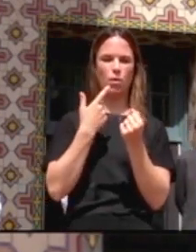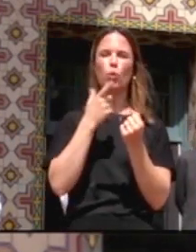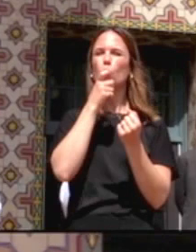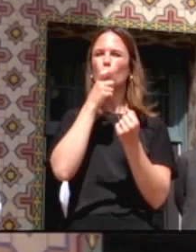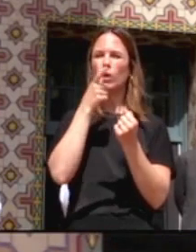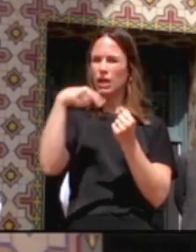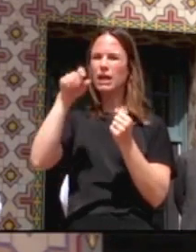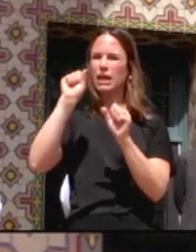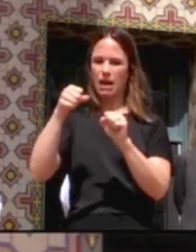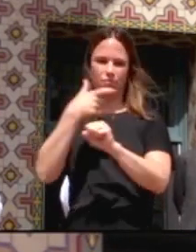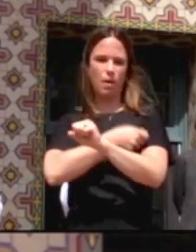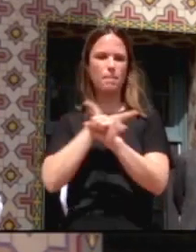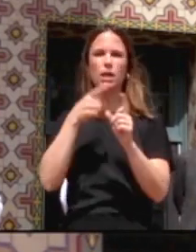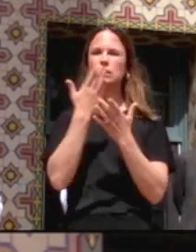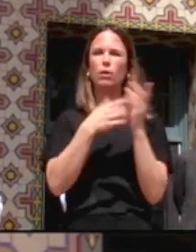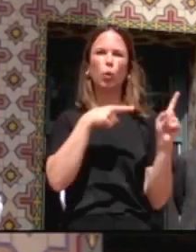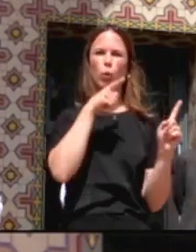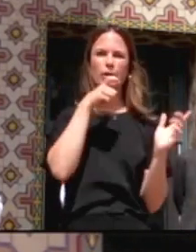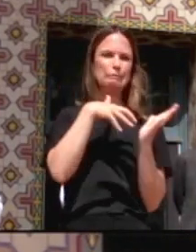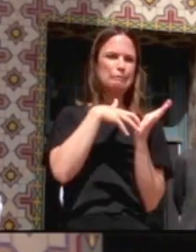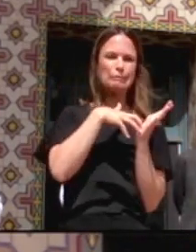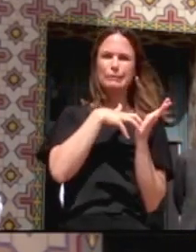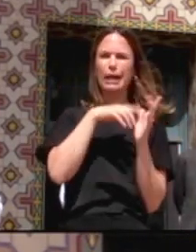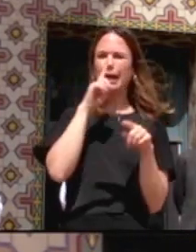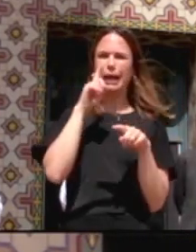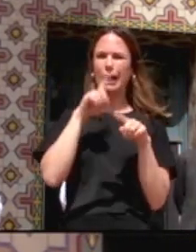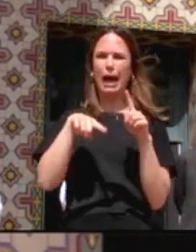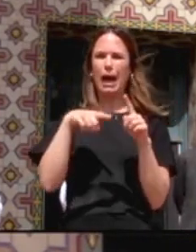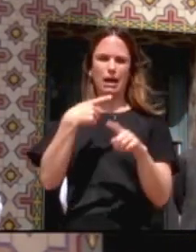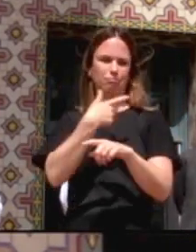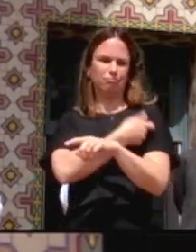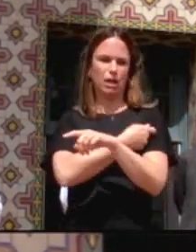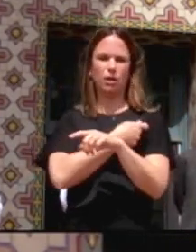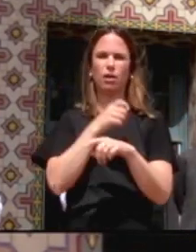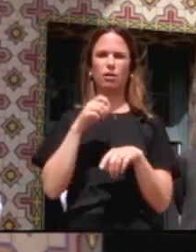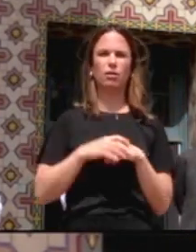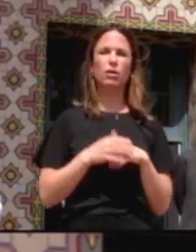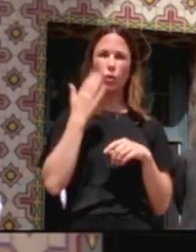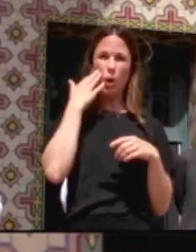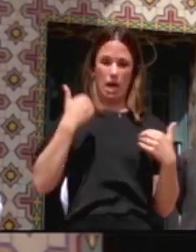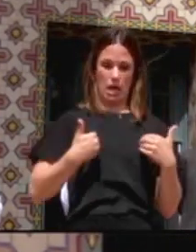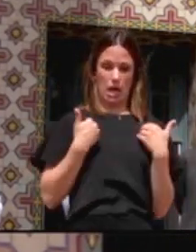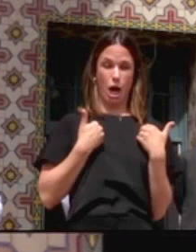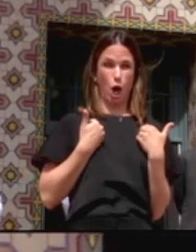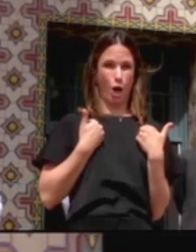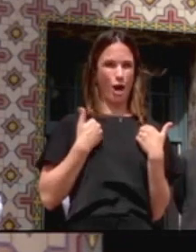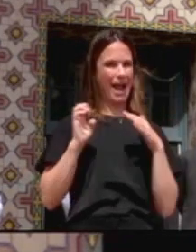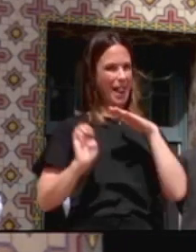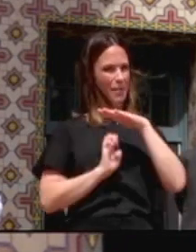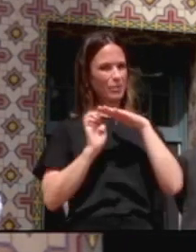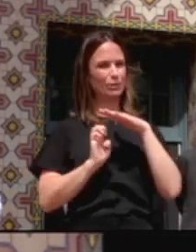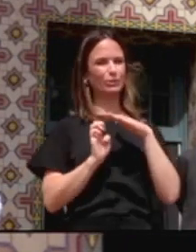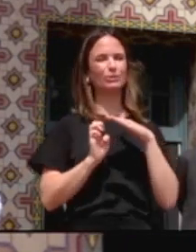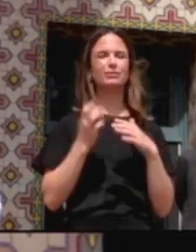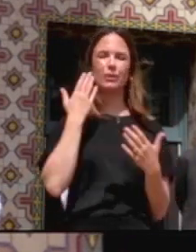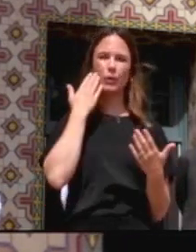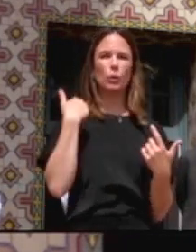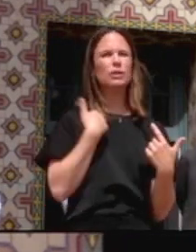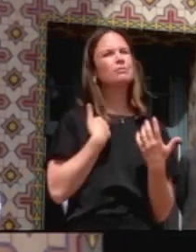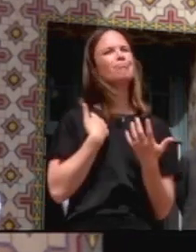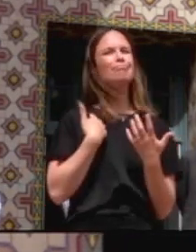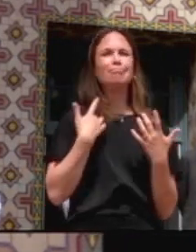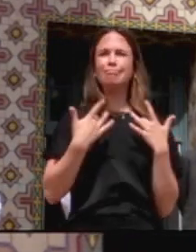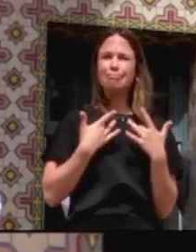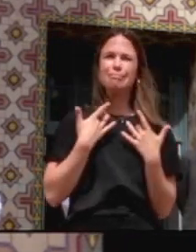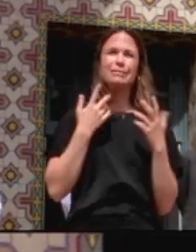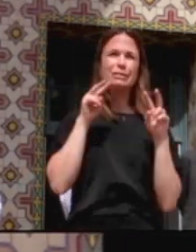more medically vulnerable even after they've been vaccinated. For younger elementary school settings, where until we're able to, we're eager, obviously,